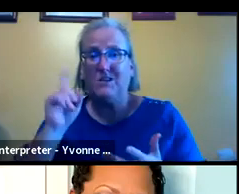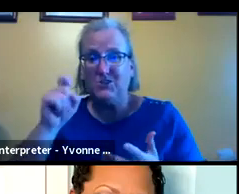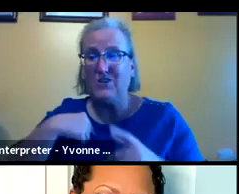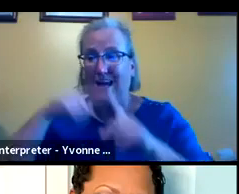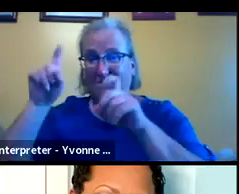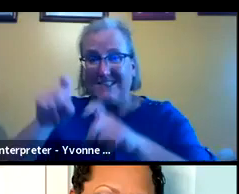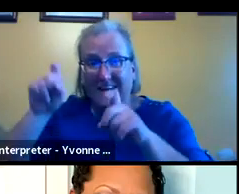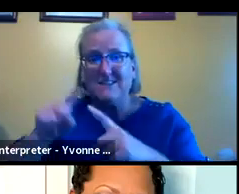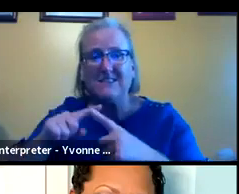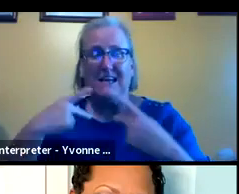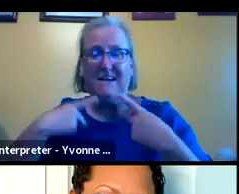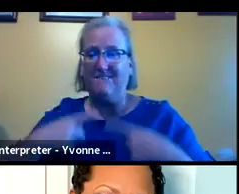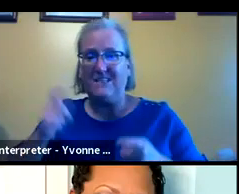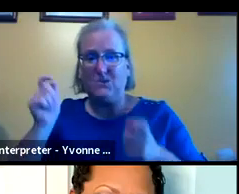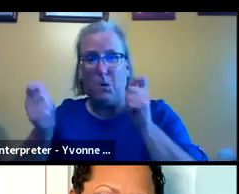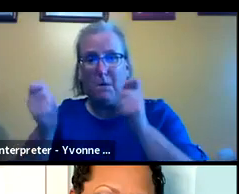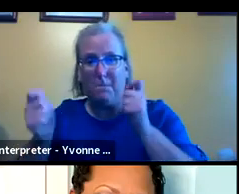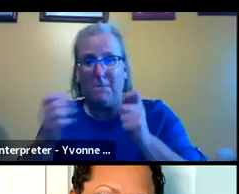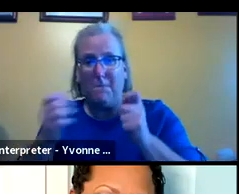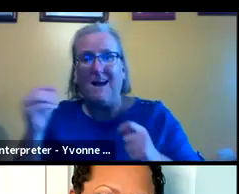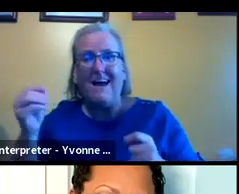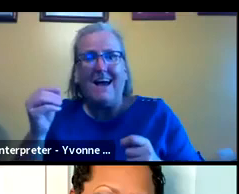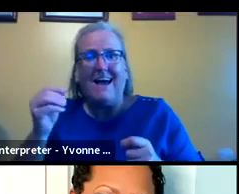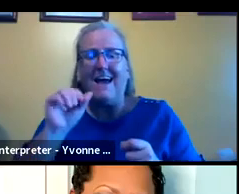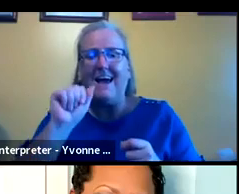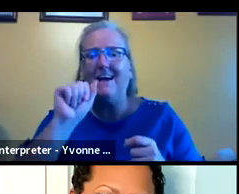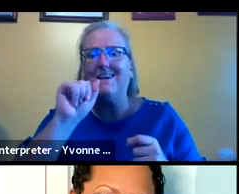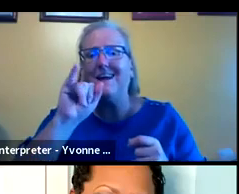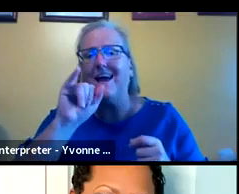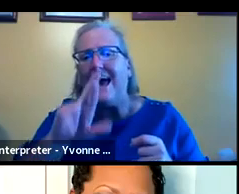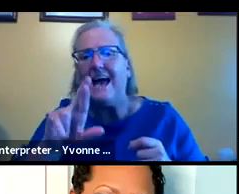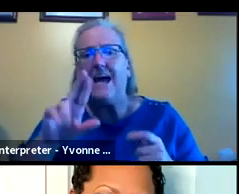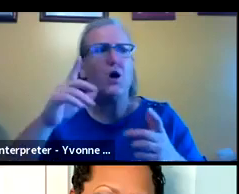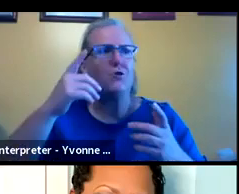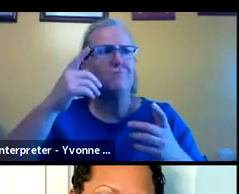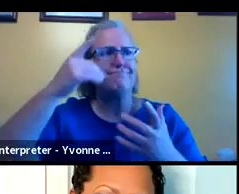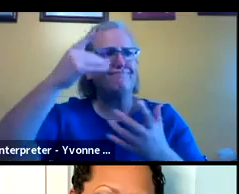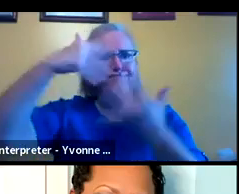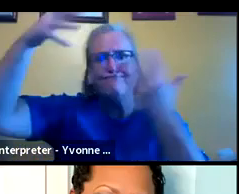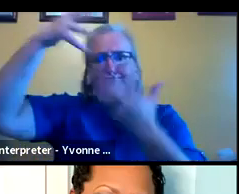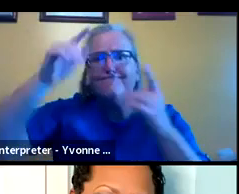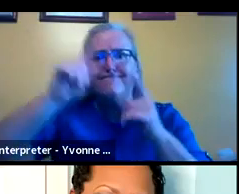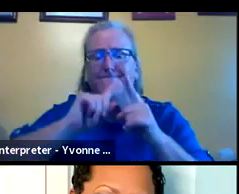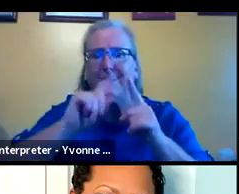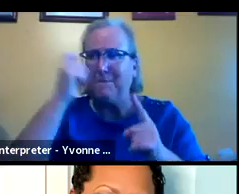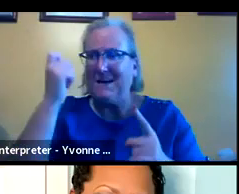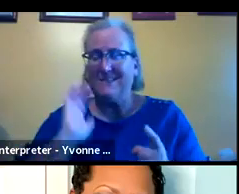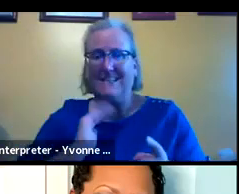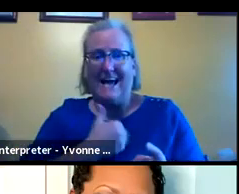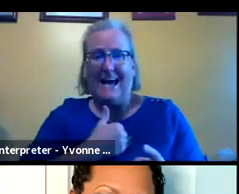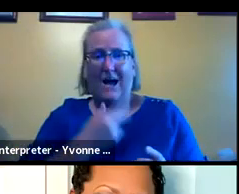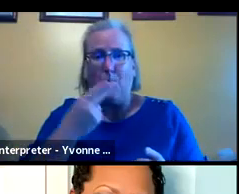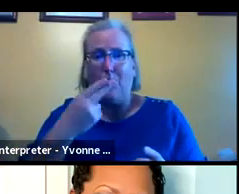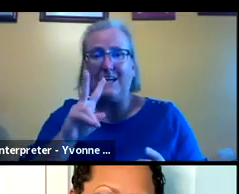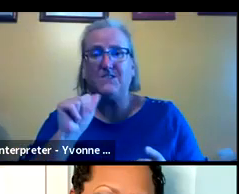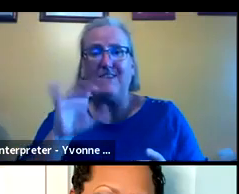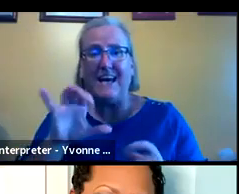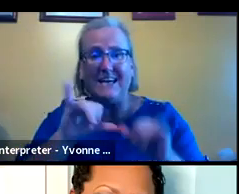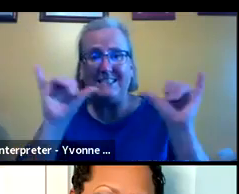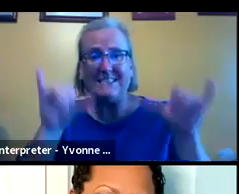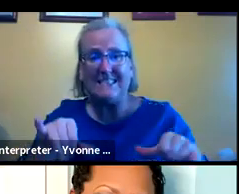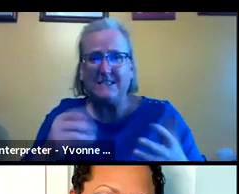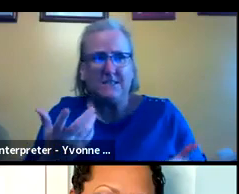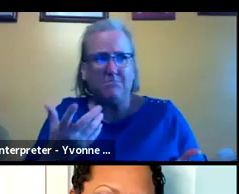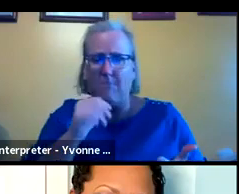to the buildings, and air handler upgrades in buildings that with aging and inadequate systems, including our schools with no